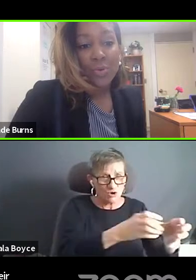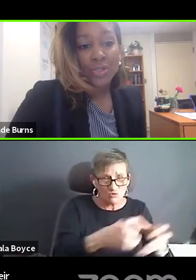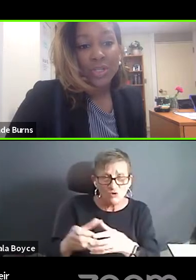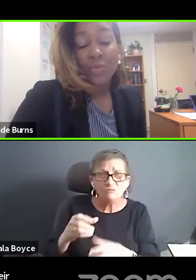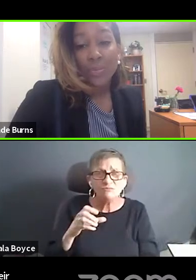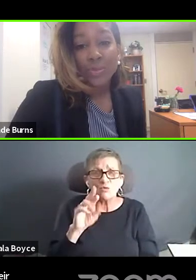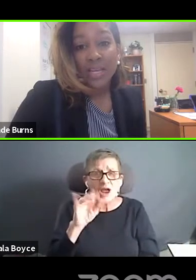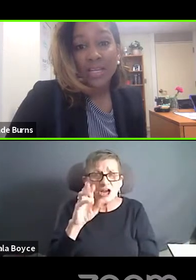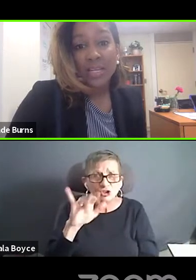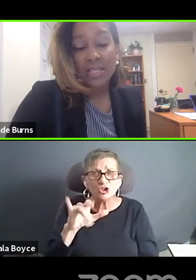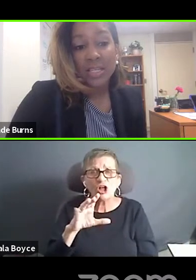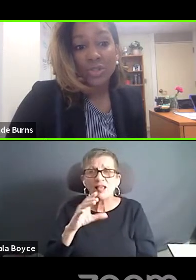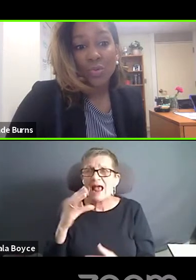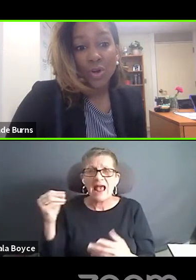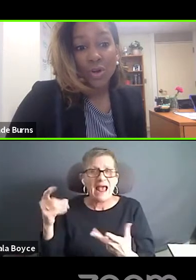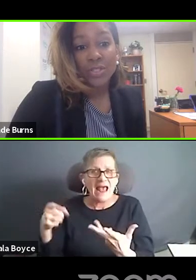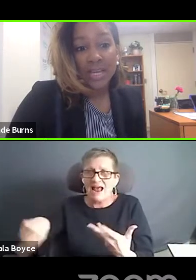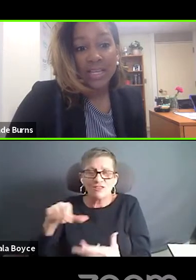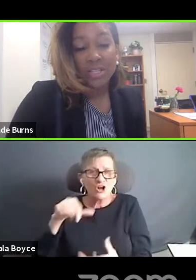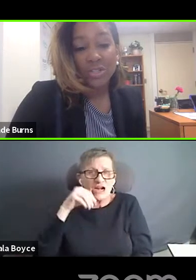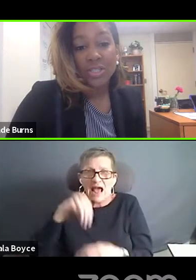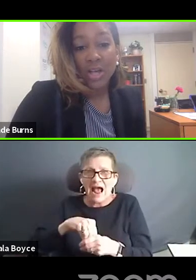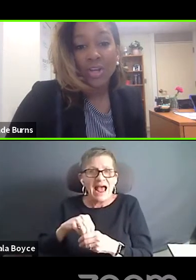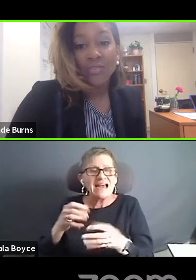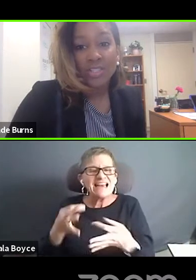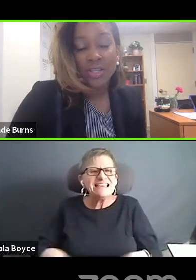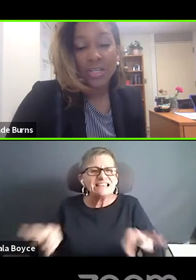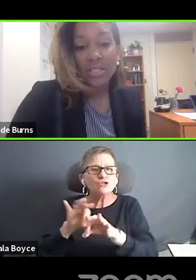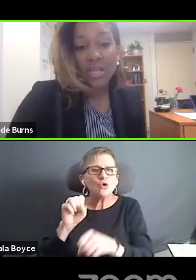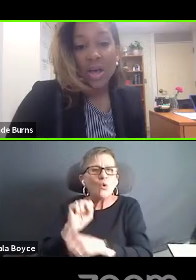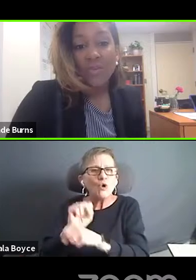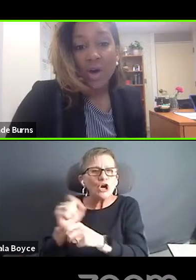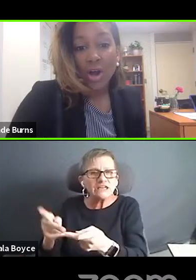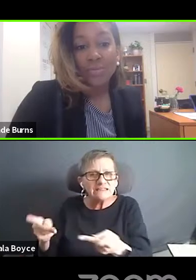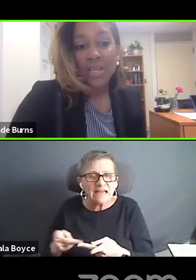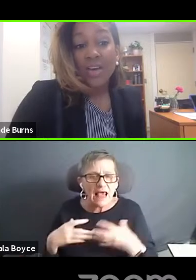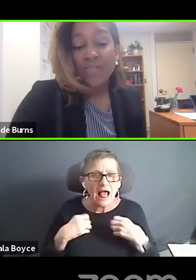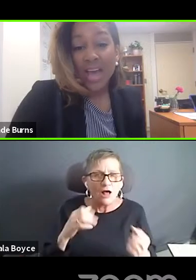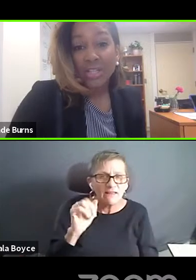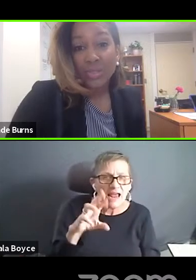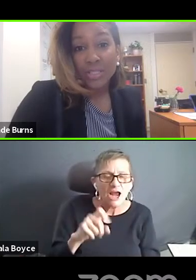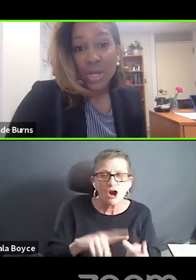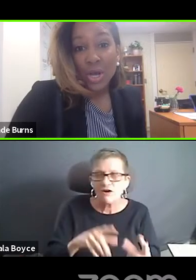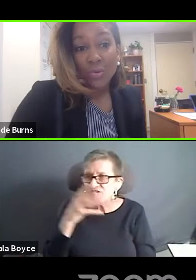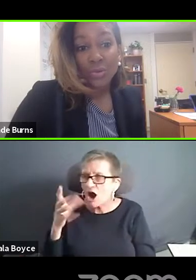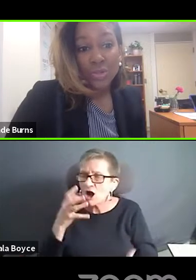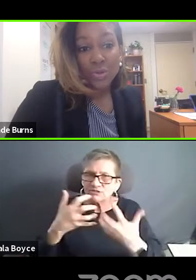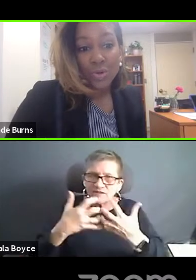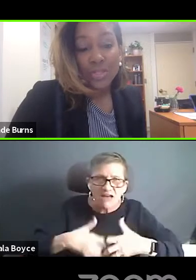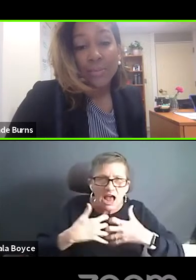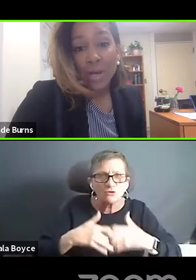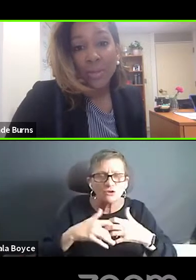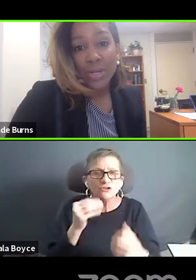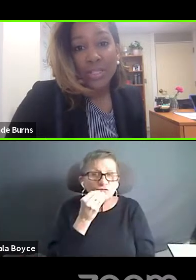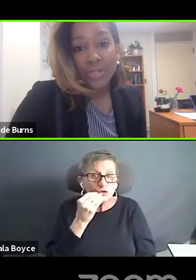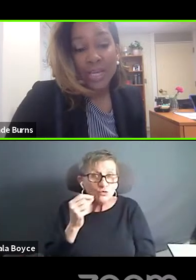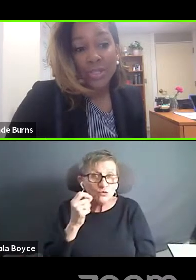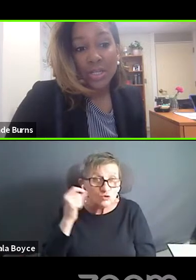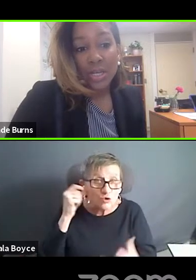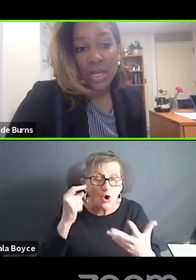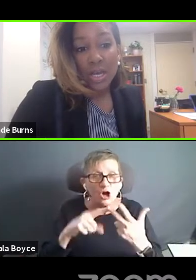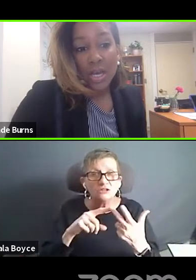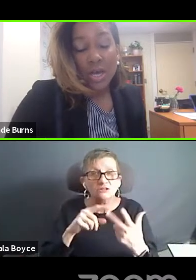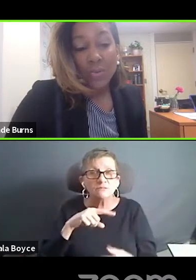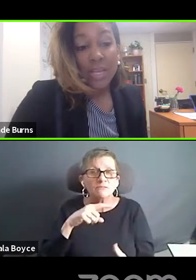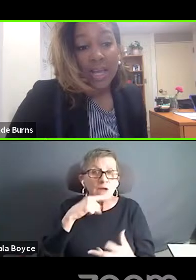are disproportionately represented in essential worker settings, such as healthcare facilities, farms, factories, grocery stores, and public